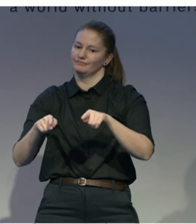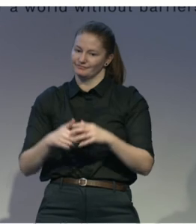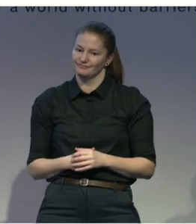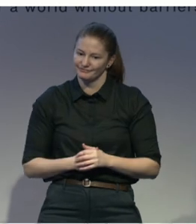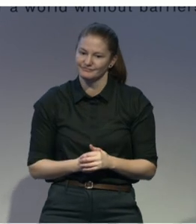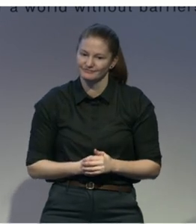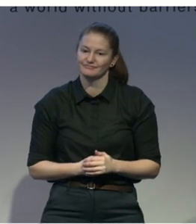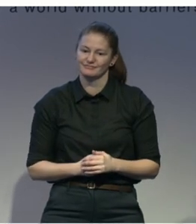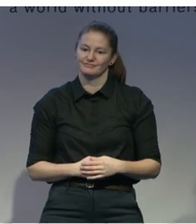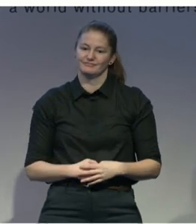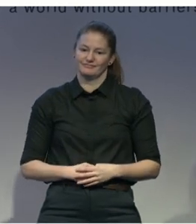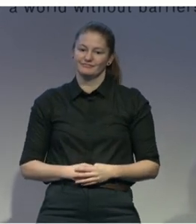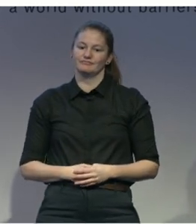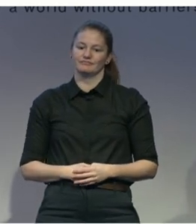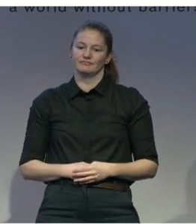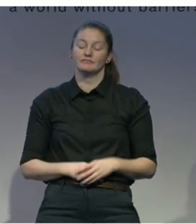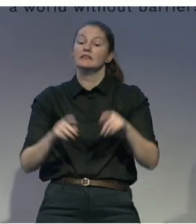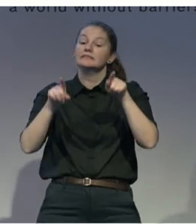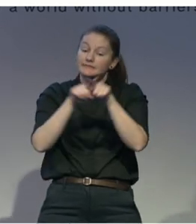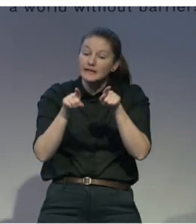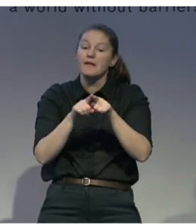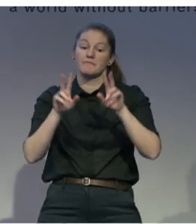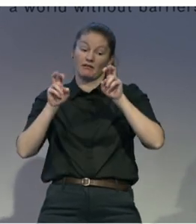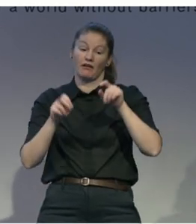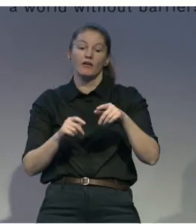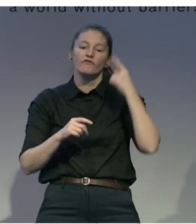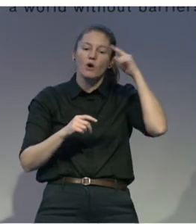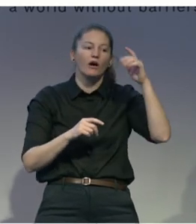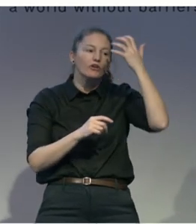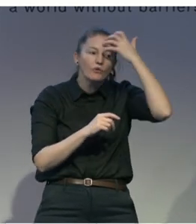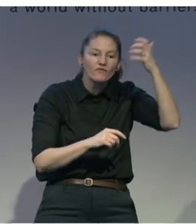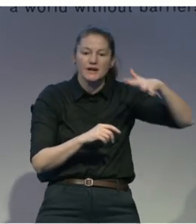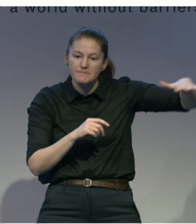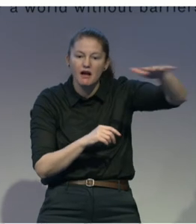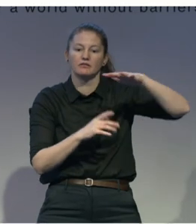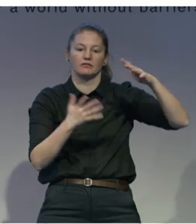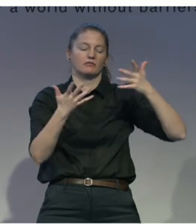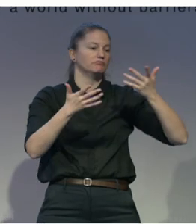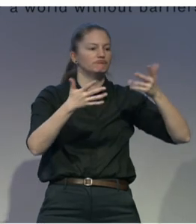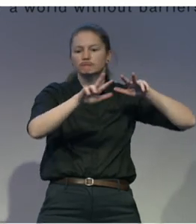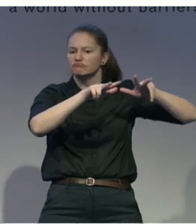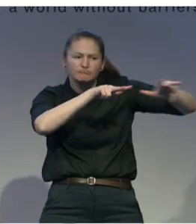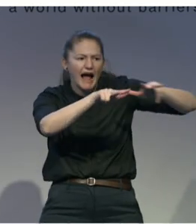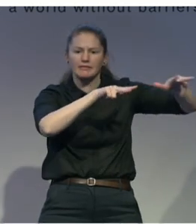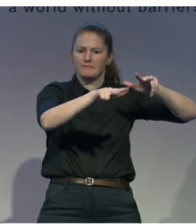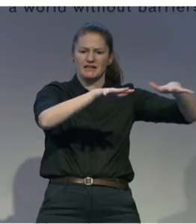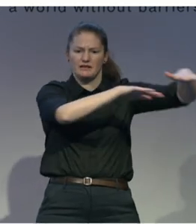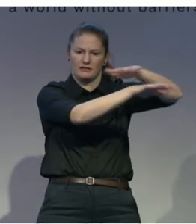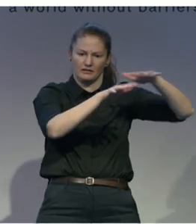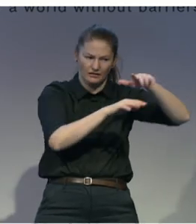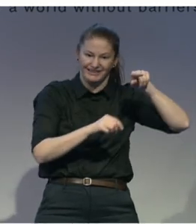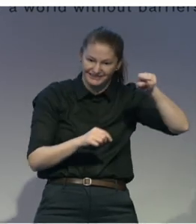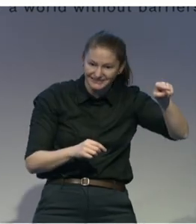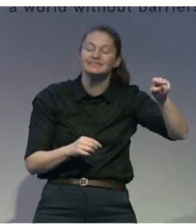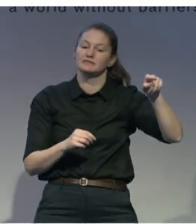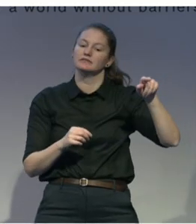policy. In this way, we seek solutions for all people with intellectual disability in Ecuador. The Ecuadorian Federation